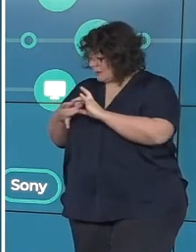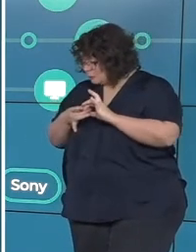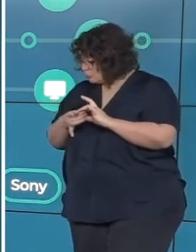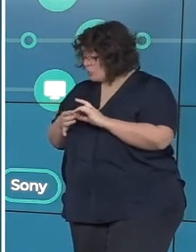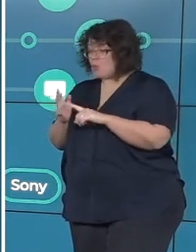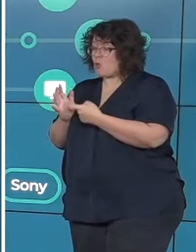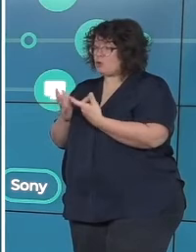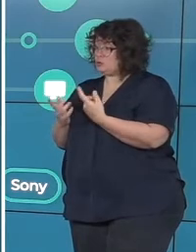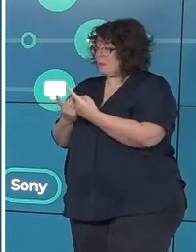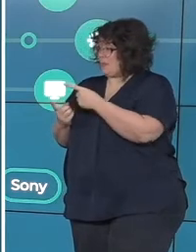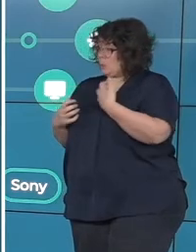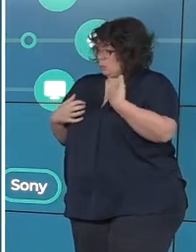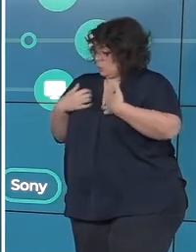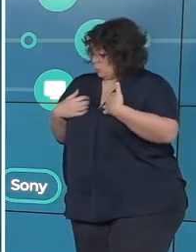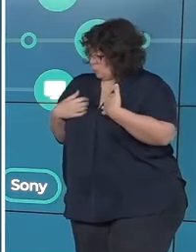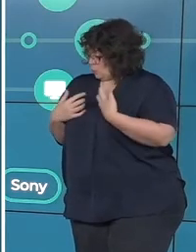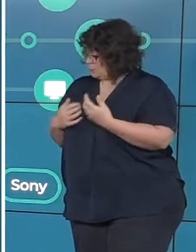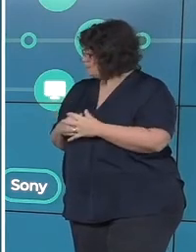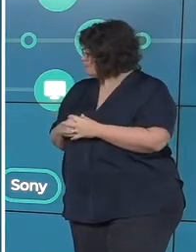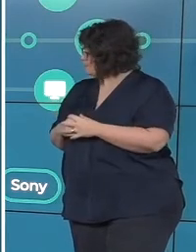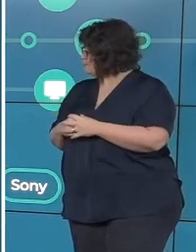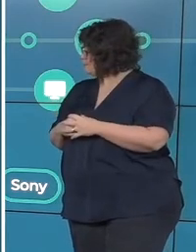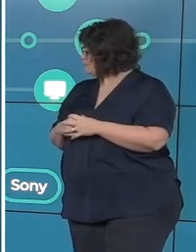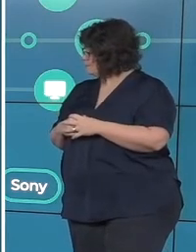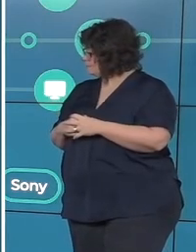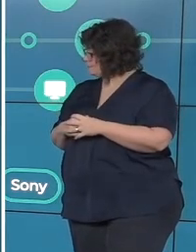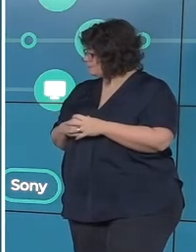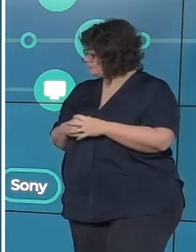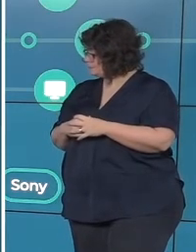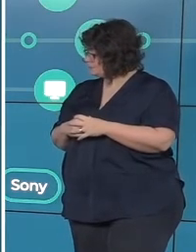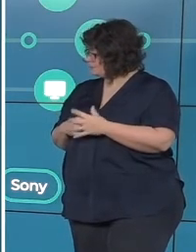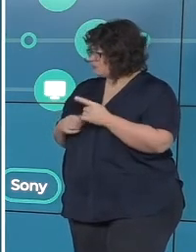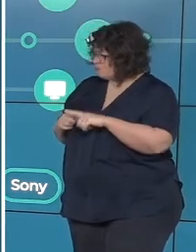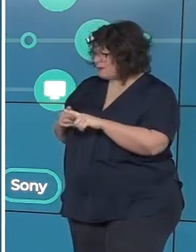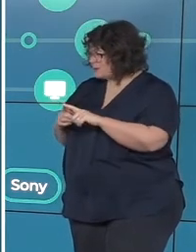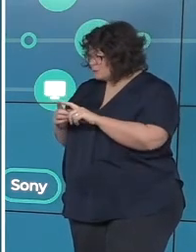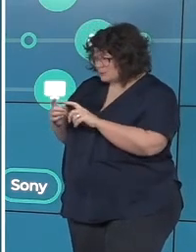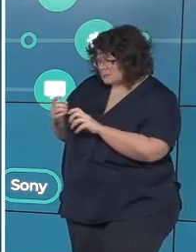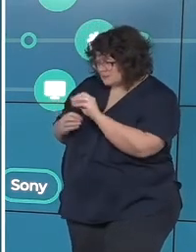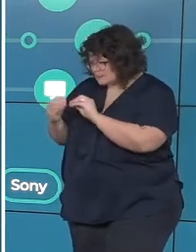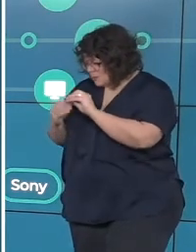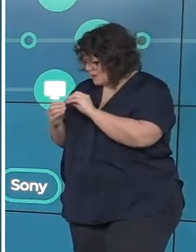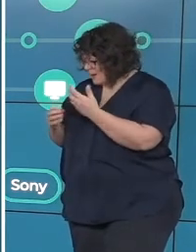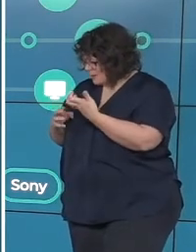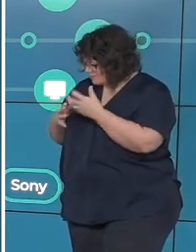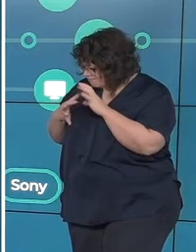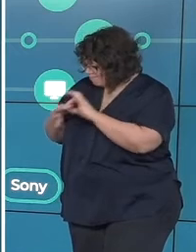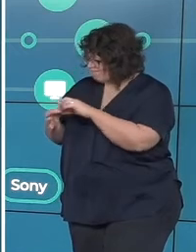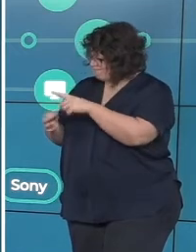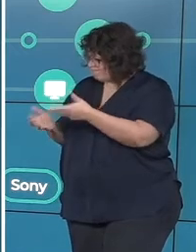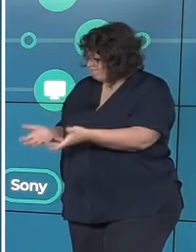how to work with them and nurture that and get them to figure out how they then motivate people within their